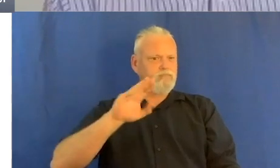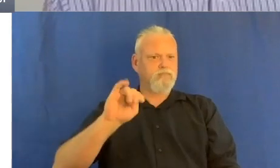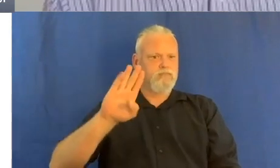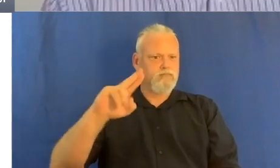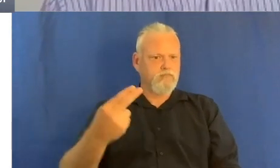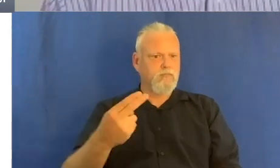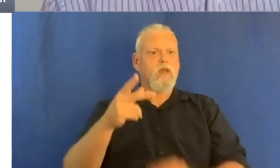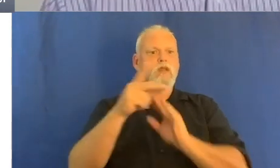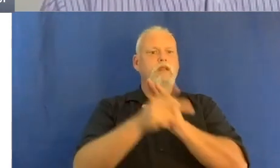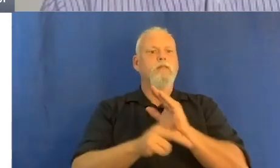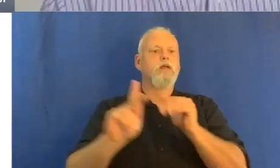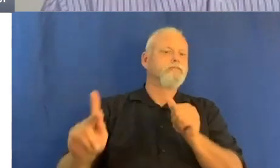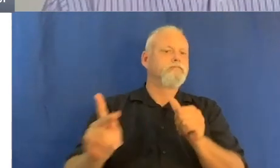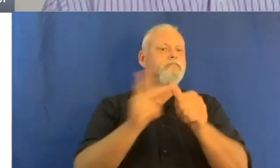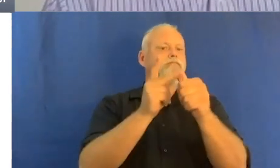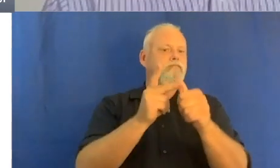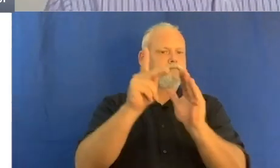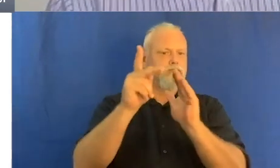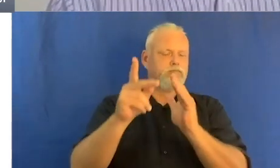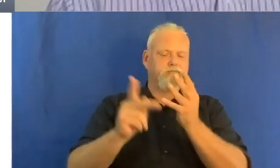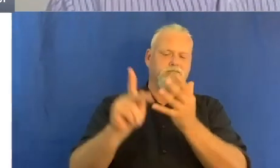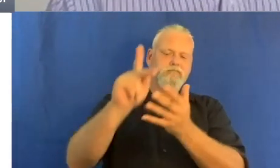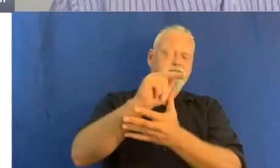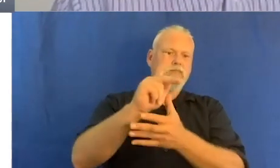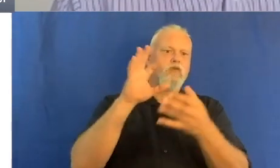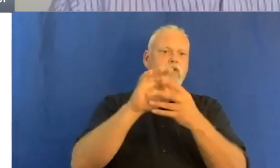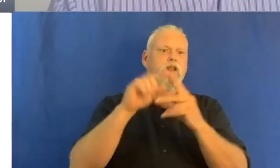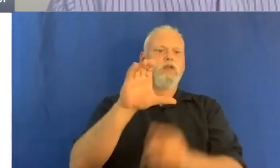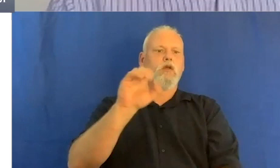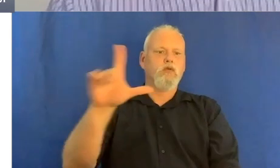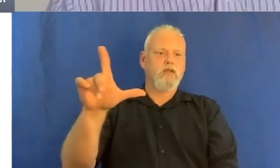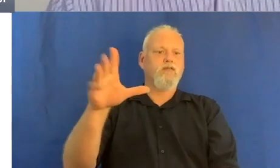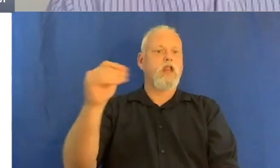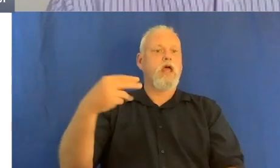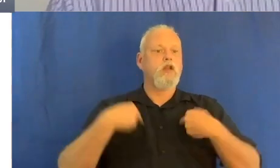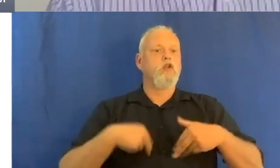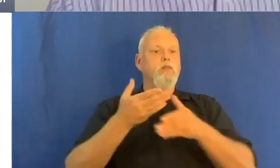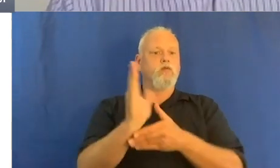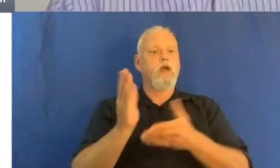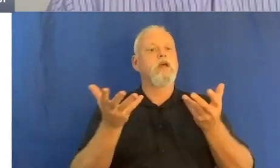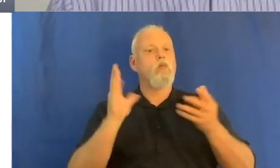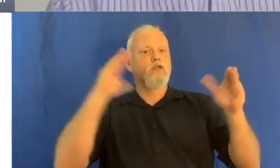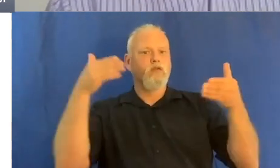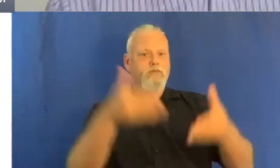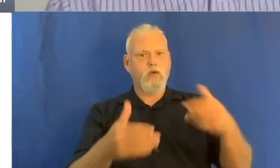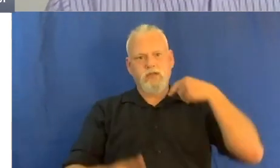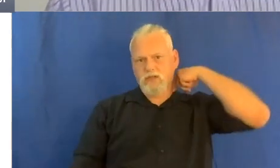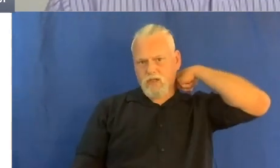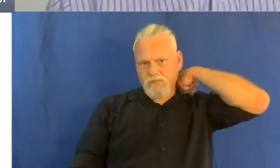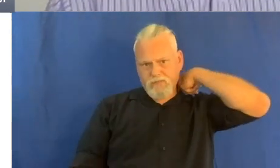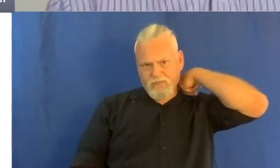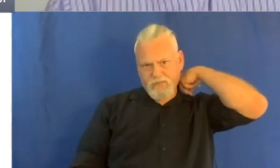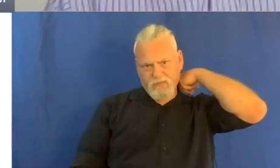policy priorities related to civil rights and human rights, which I would like to focus on in my